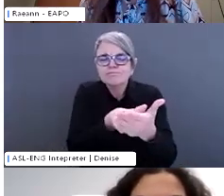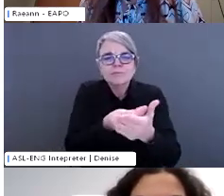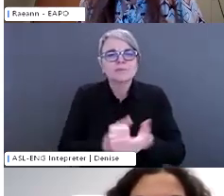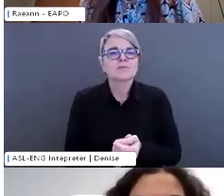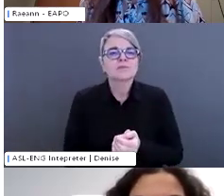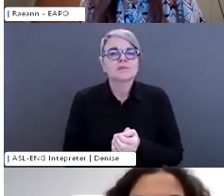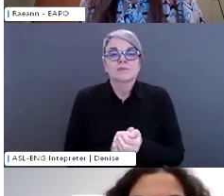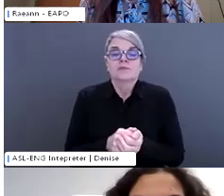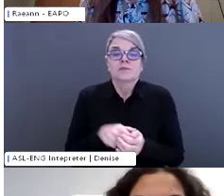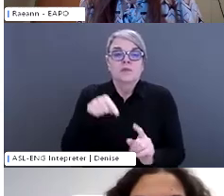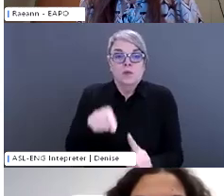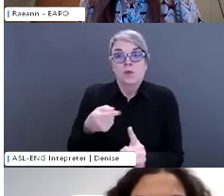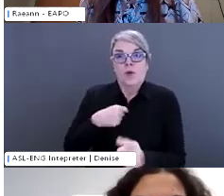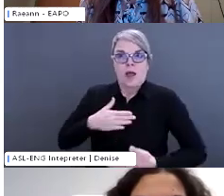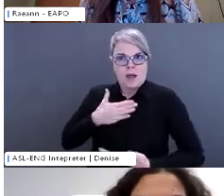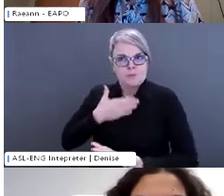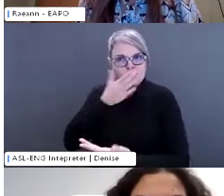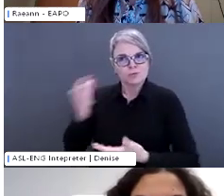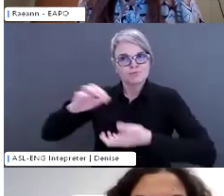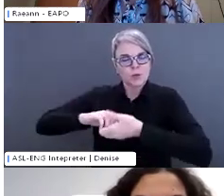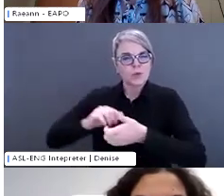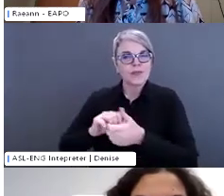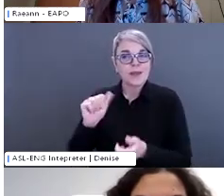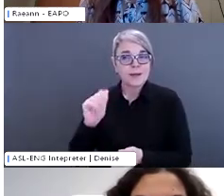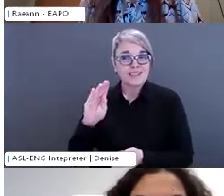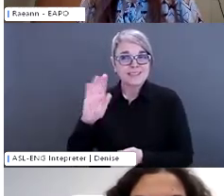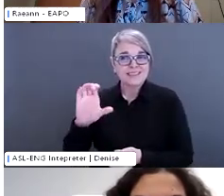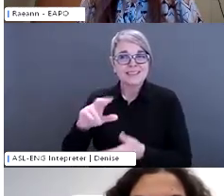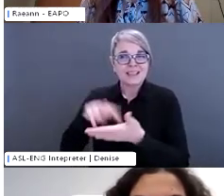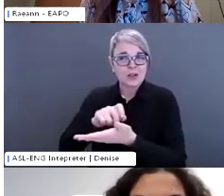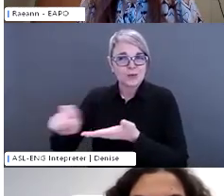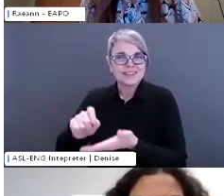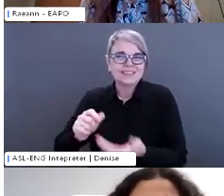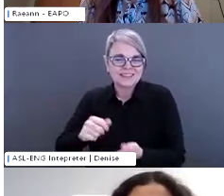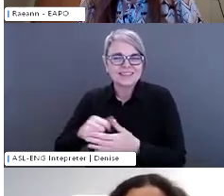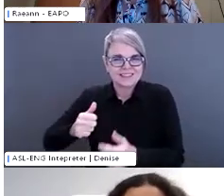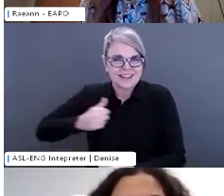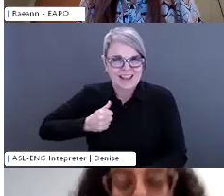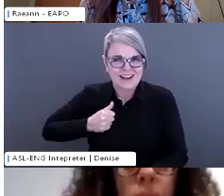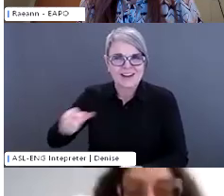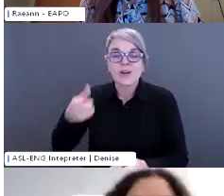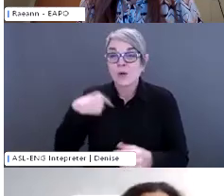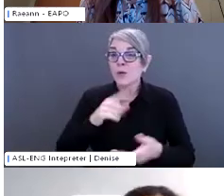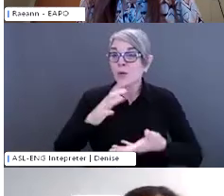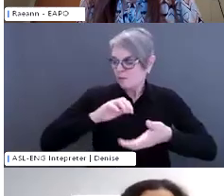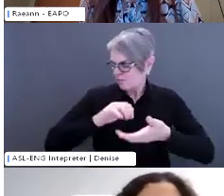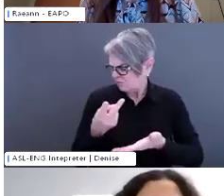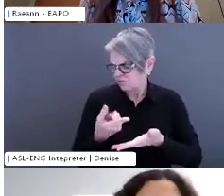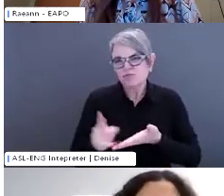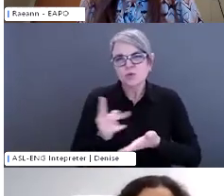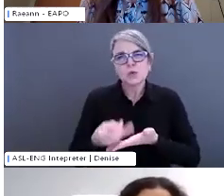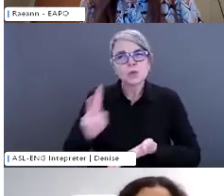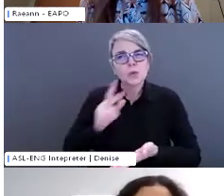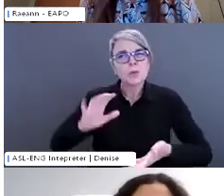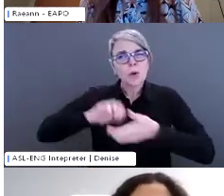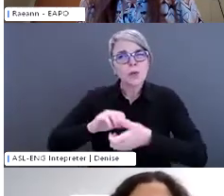webinar. We partnered a couple weeks ago with the ABC's Financial Literacy of Canada to host a prior event which